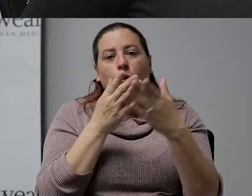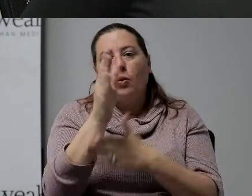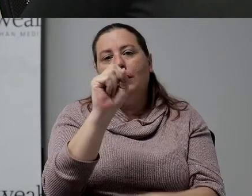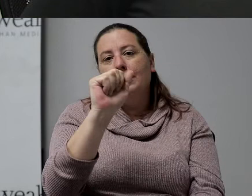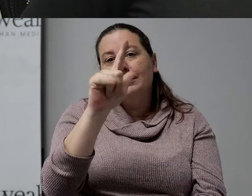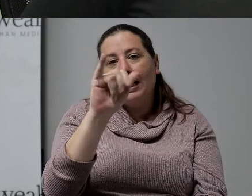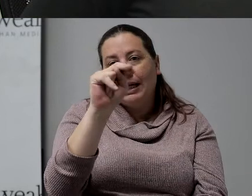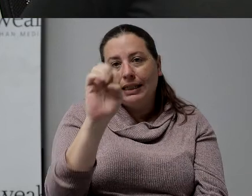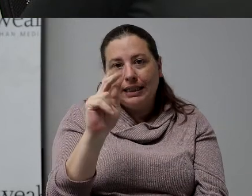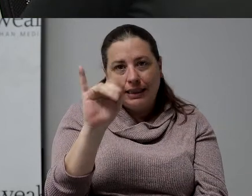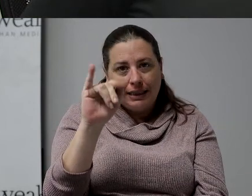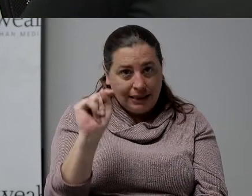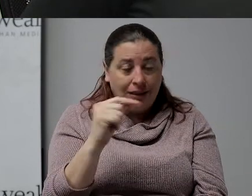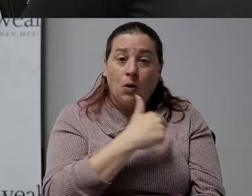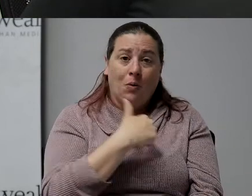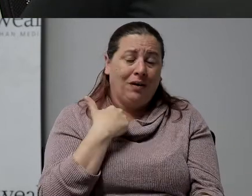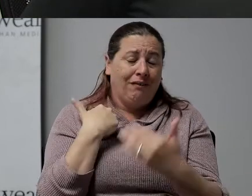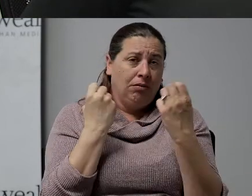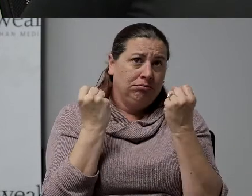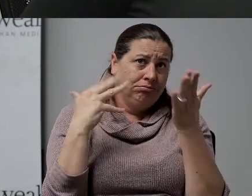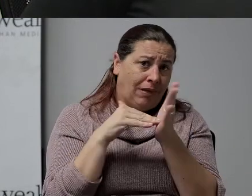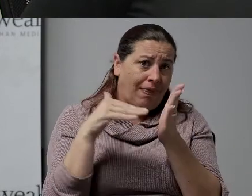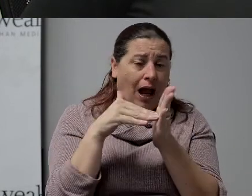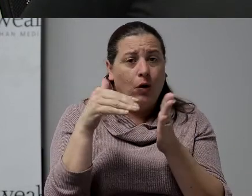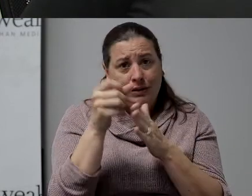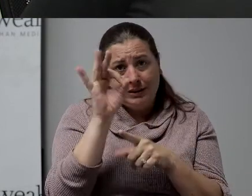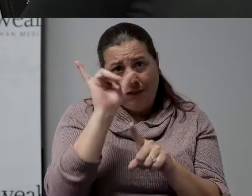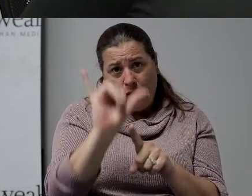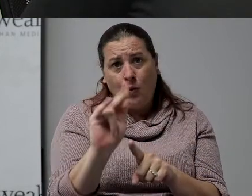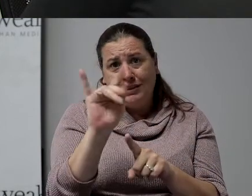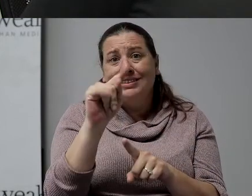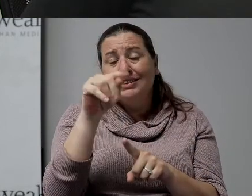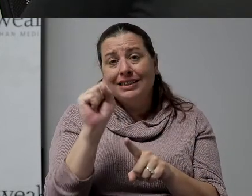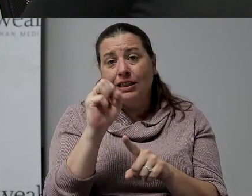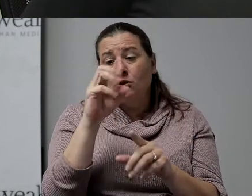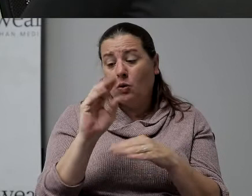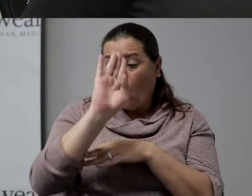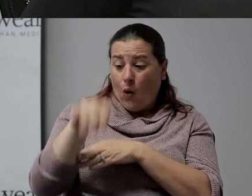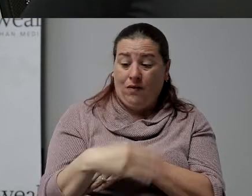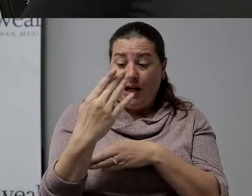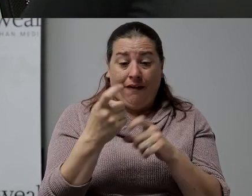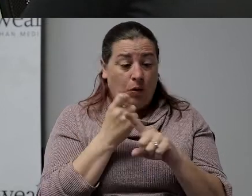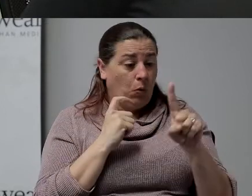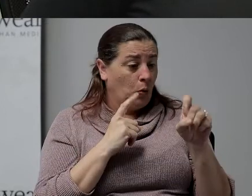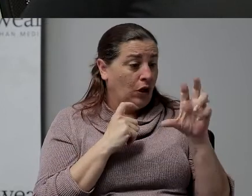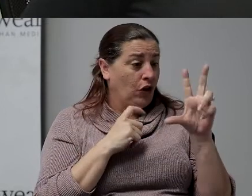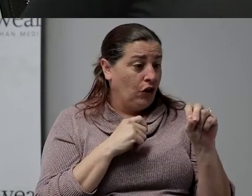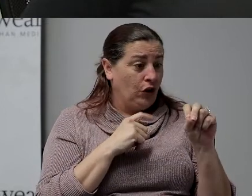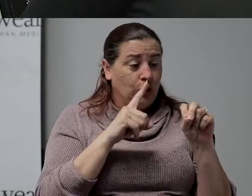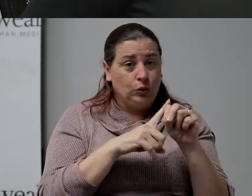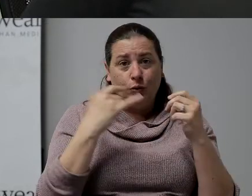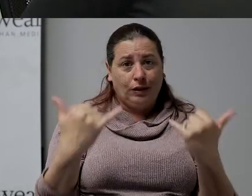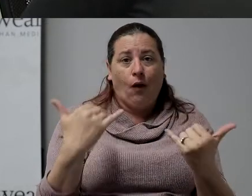of saline-based kits. So overnight, we went from having 130 on Monday to literally having